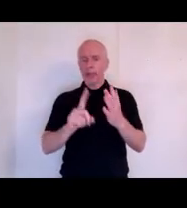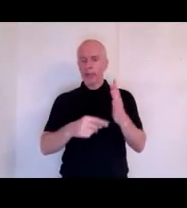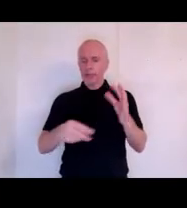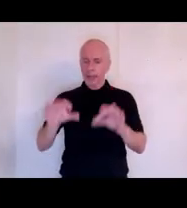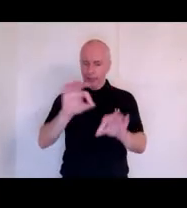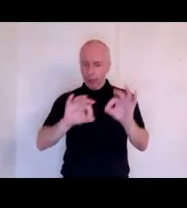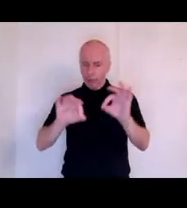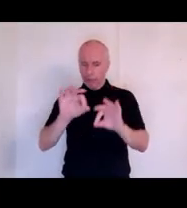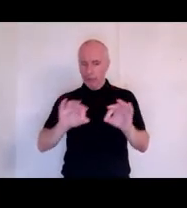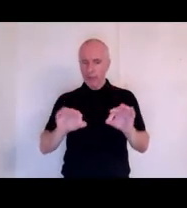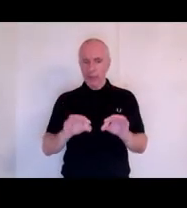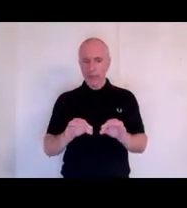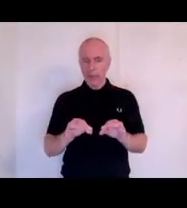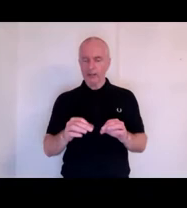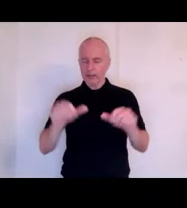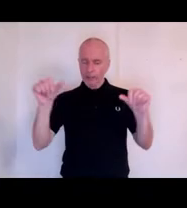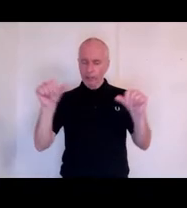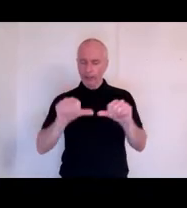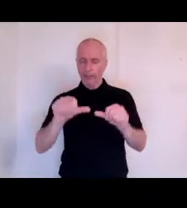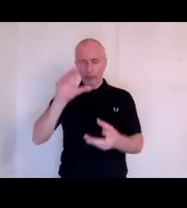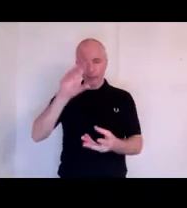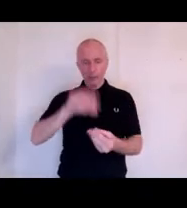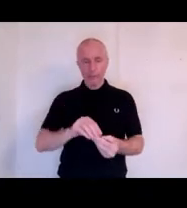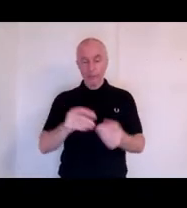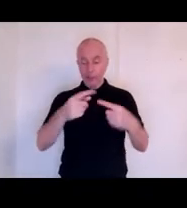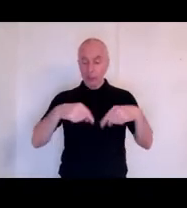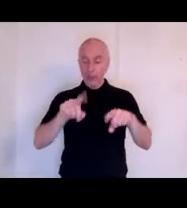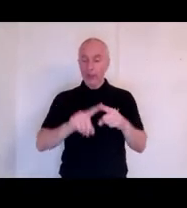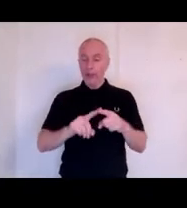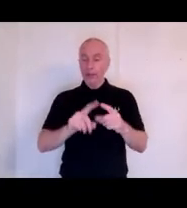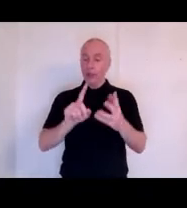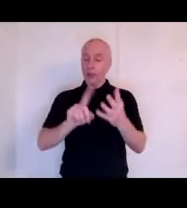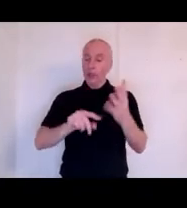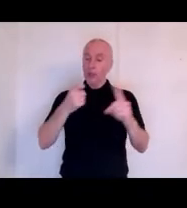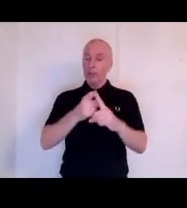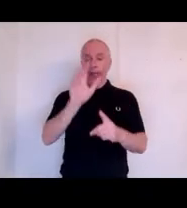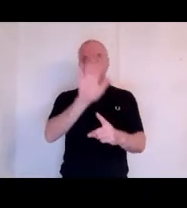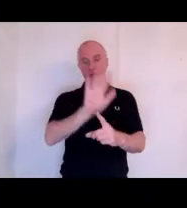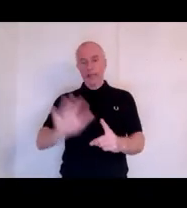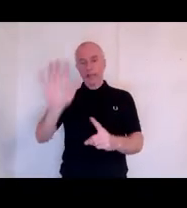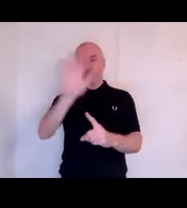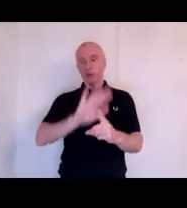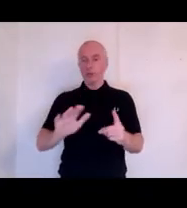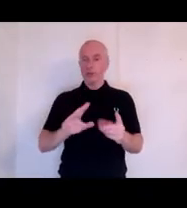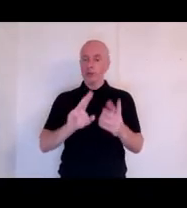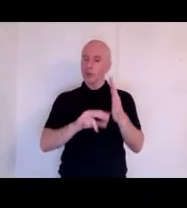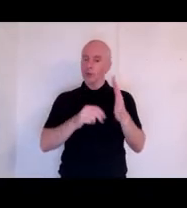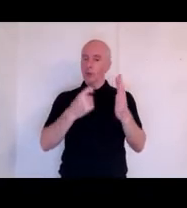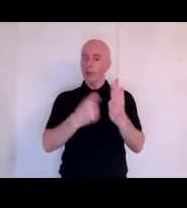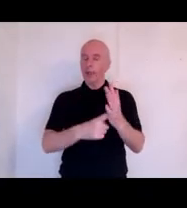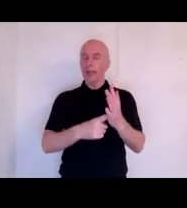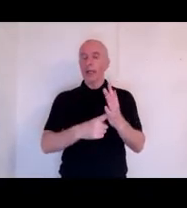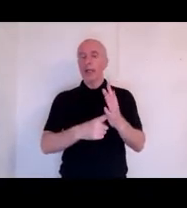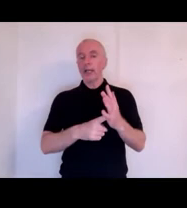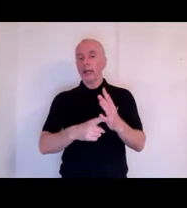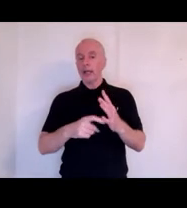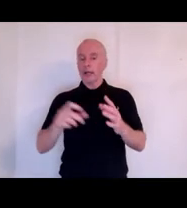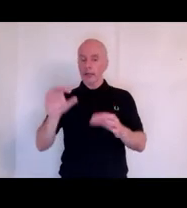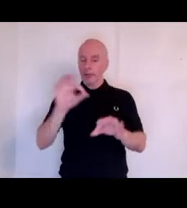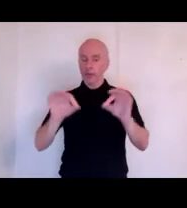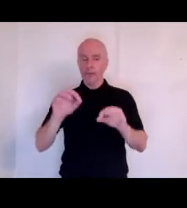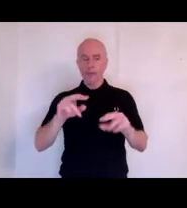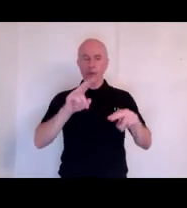we do. We are the UK's National Nuclear Laboratory for Fission Nuclear Technology.